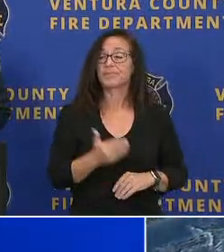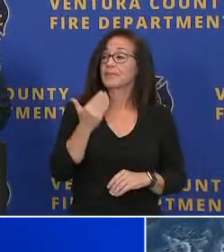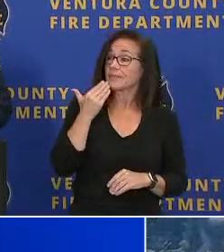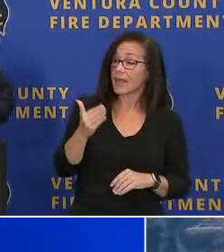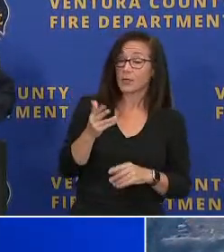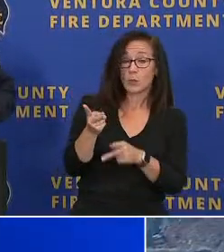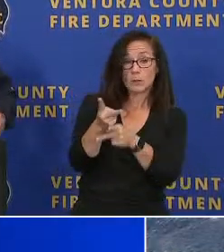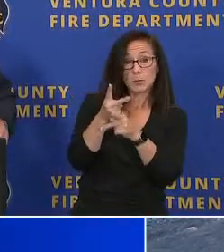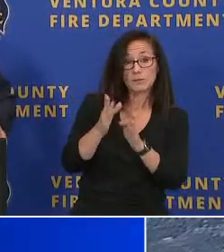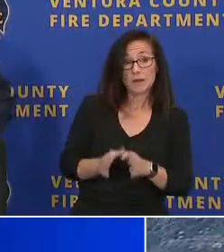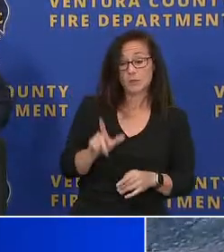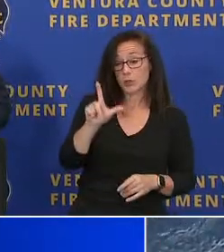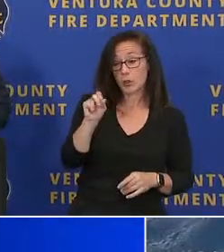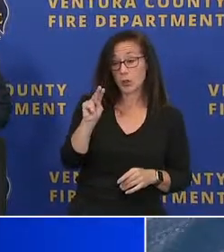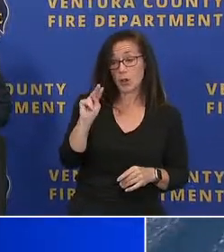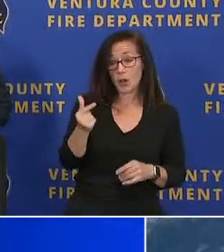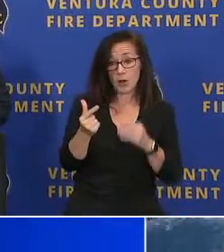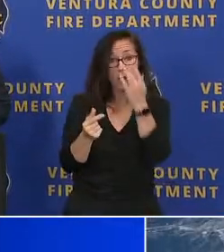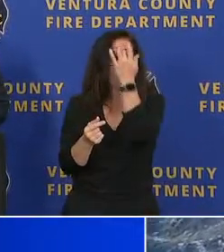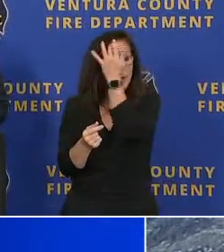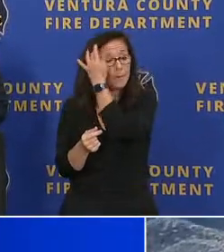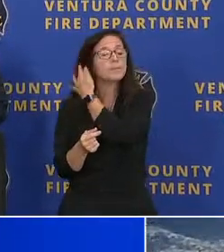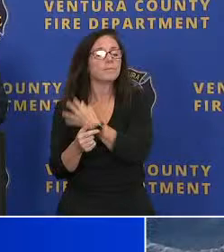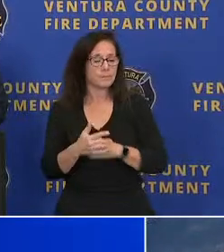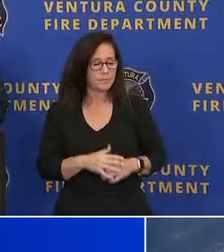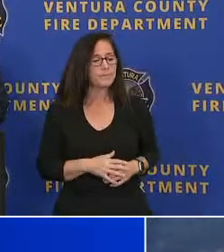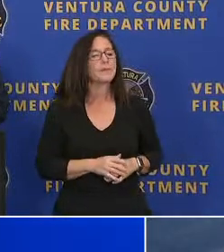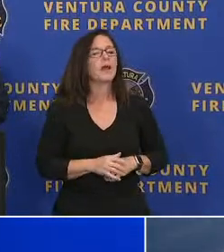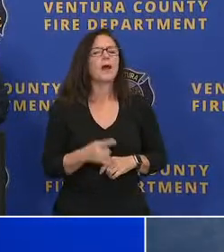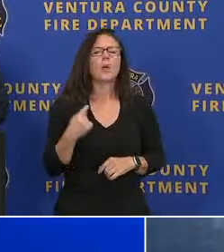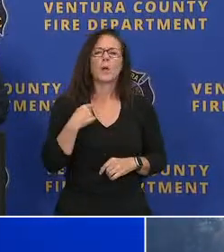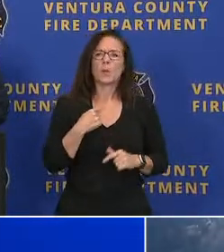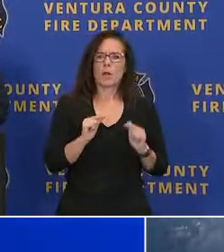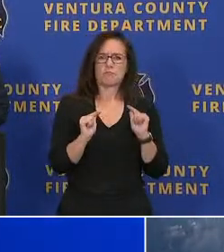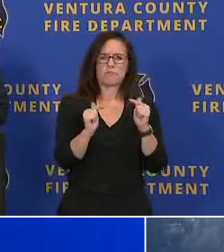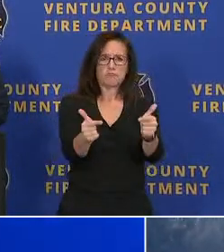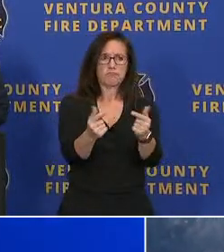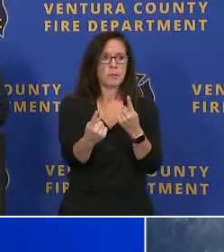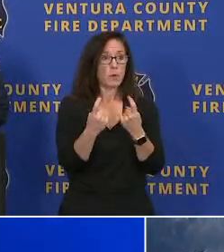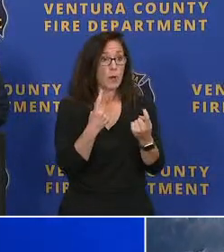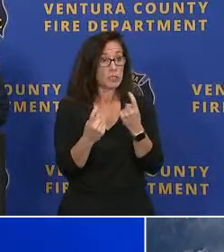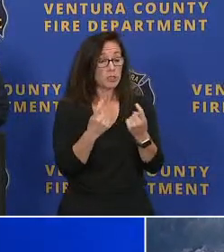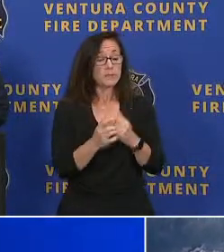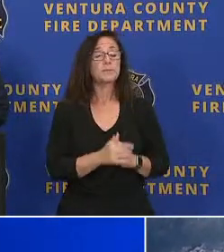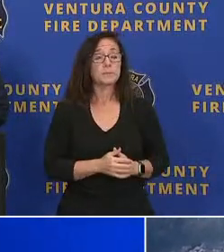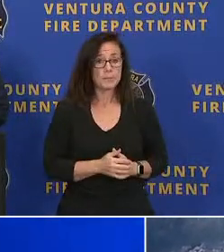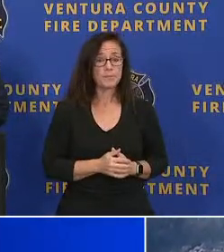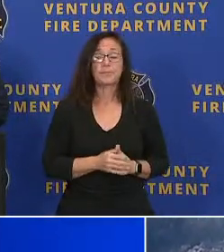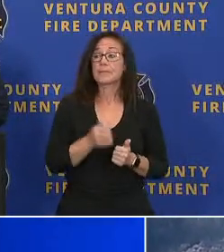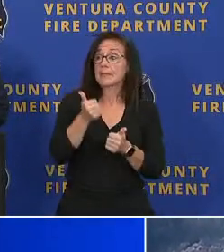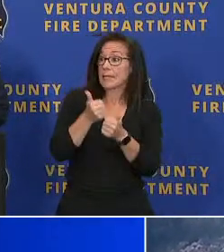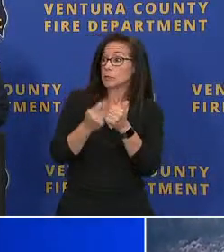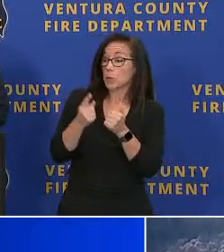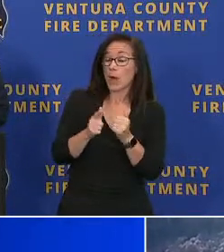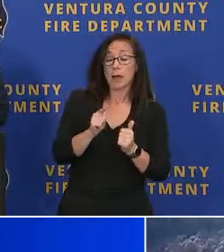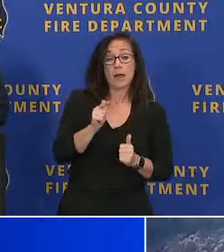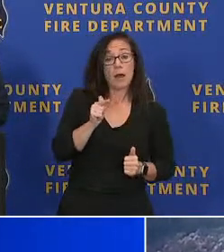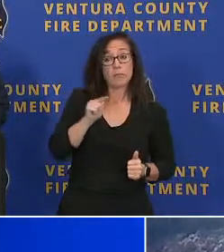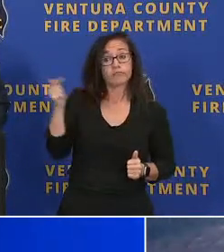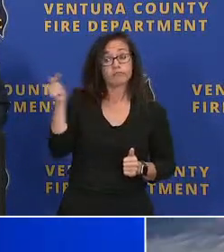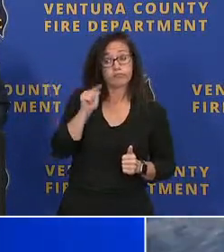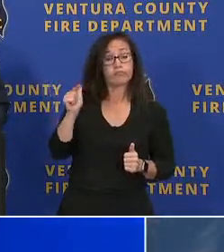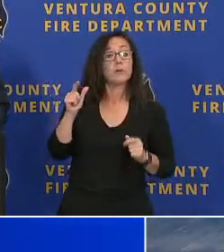were destroyed and 88 more properties were damaged. Today, they evacuated 400 more people today, and at one point, there